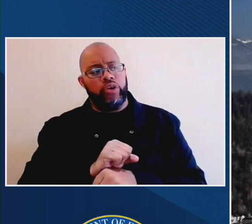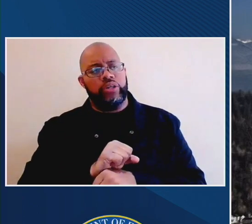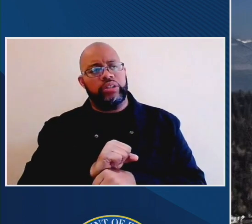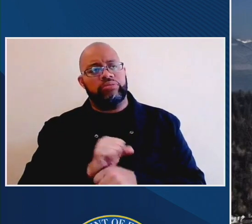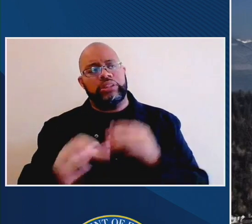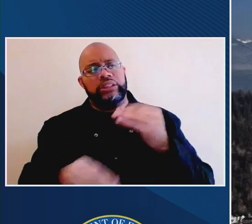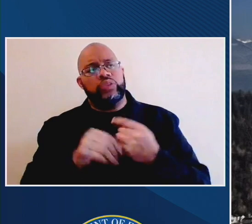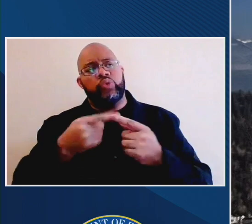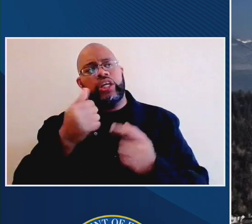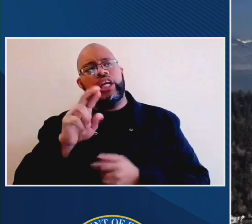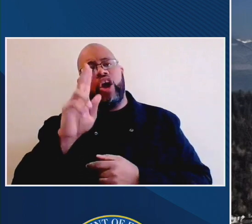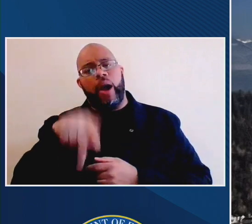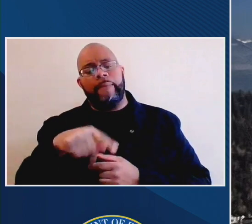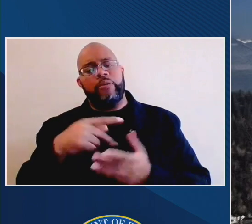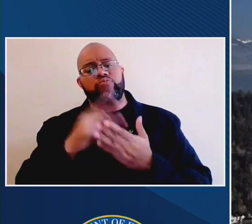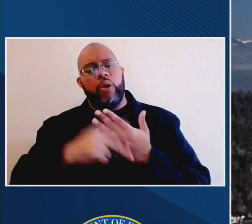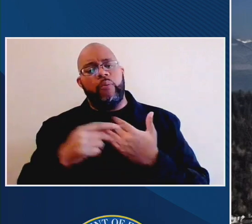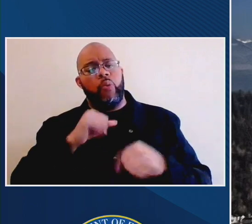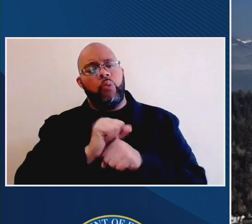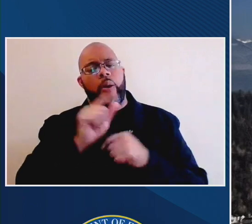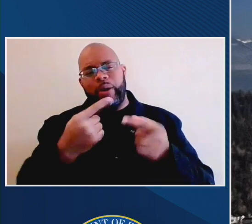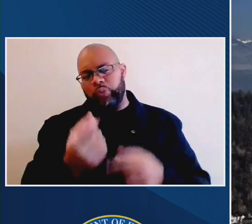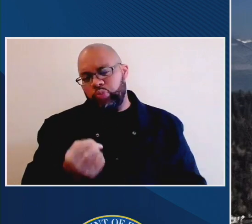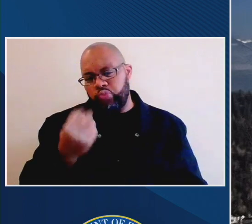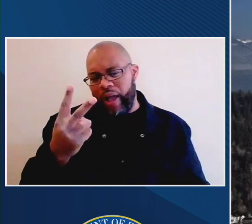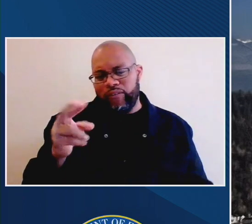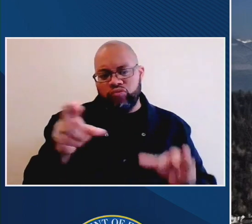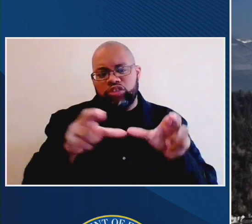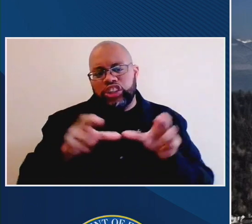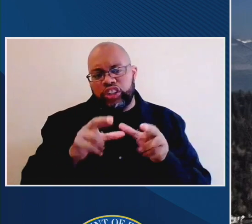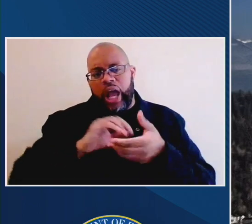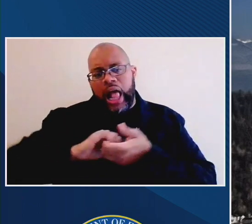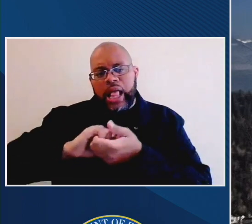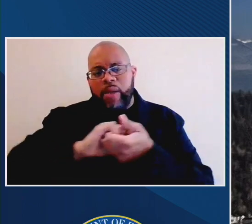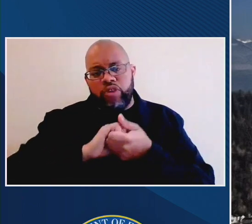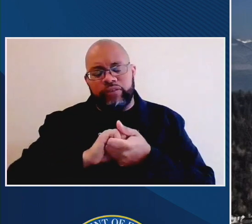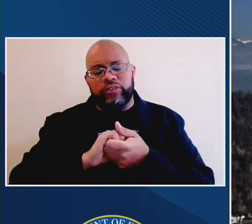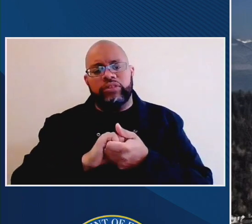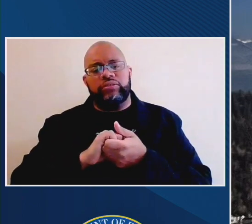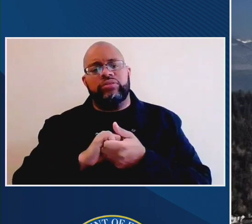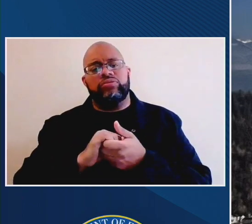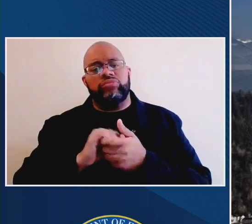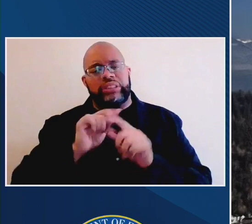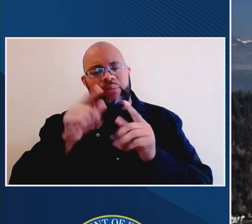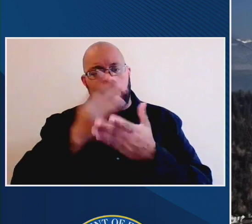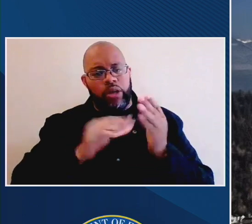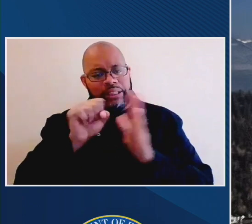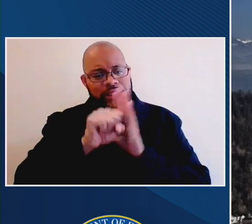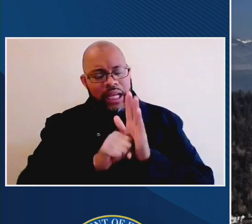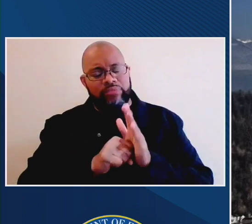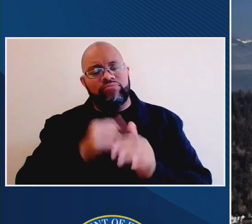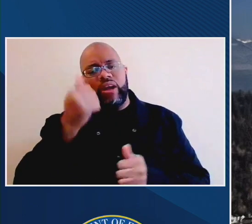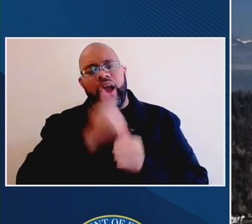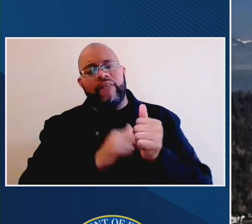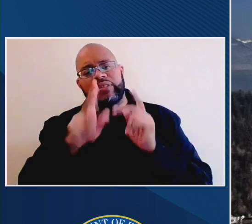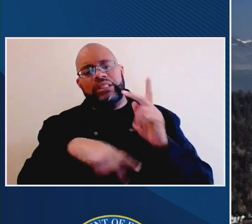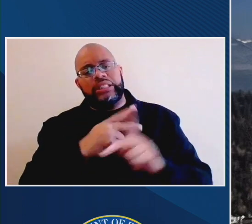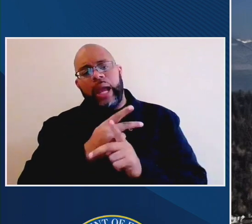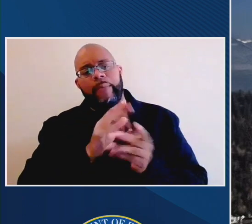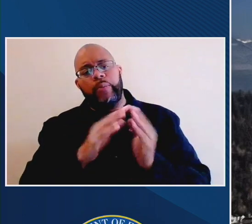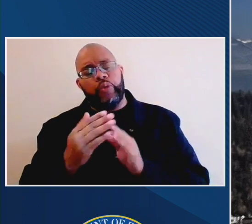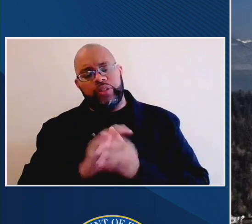that when we work with secondary students, we find that one of the, in